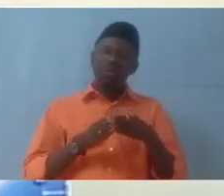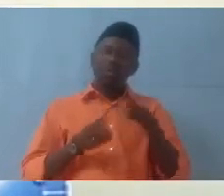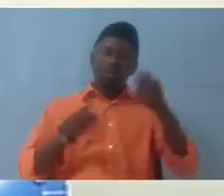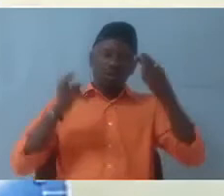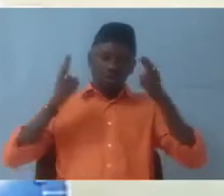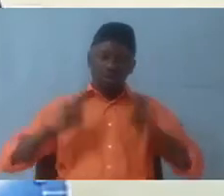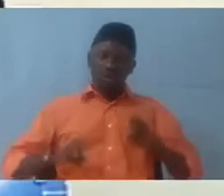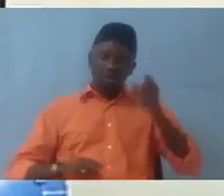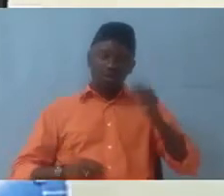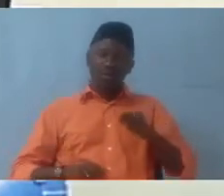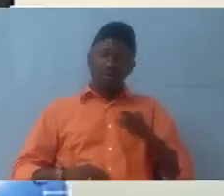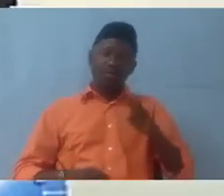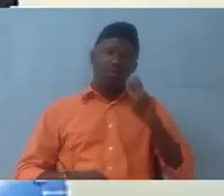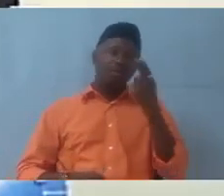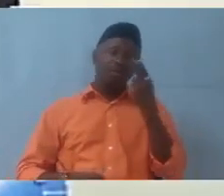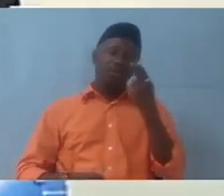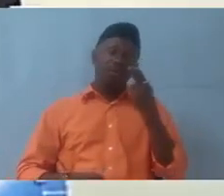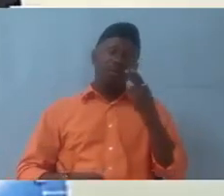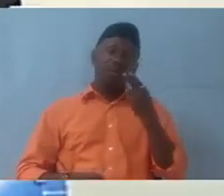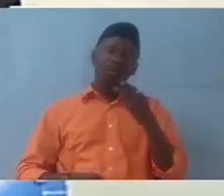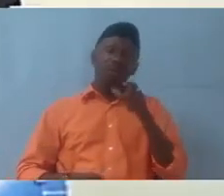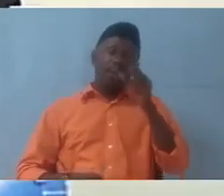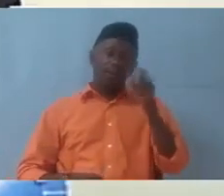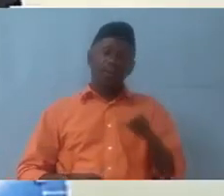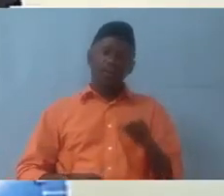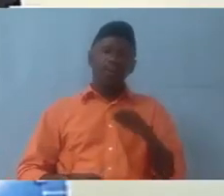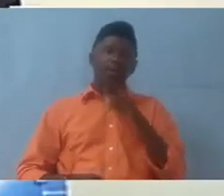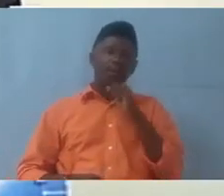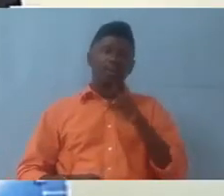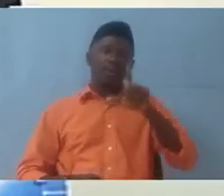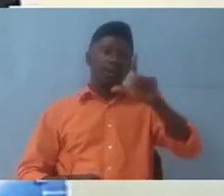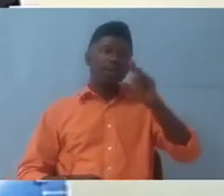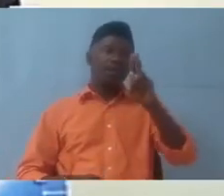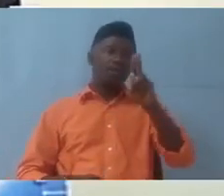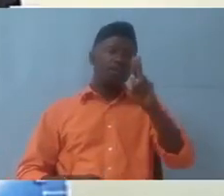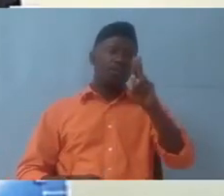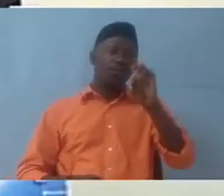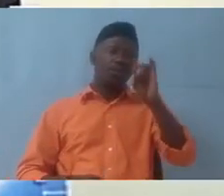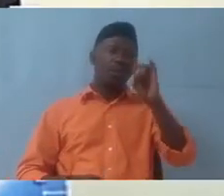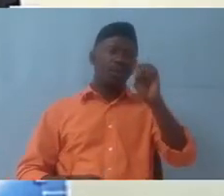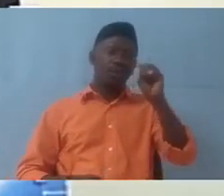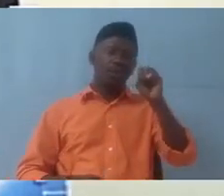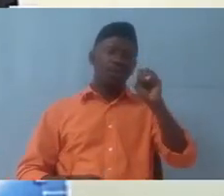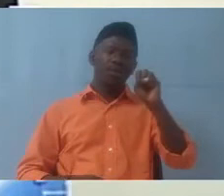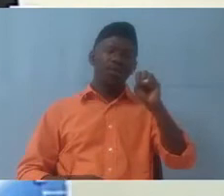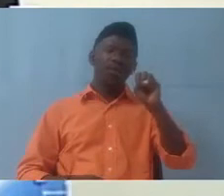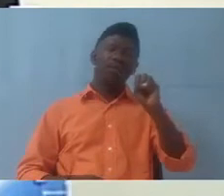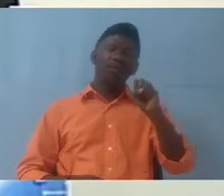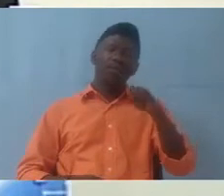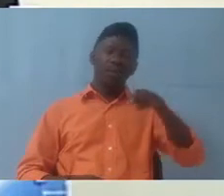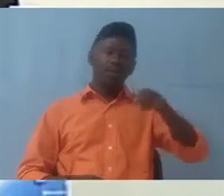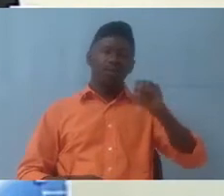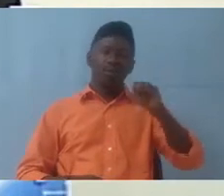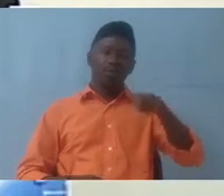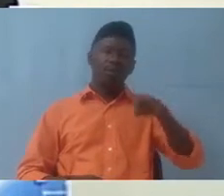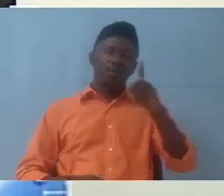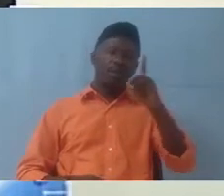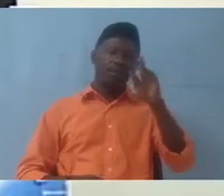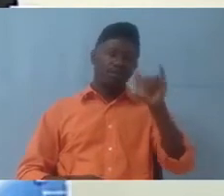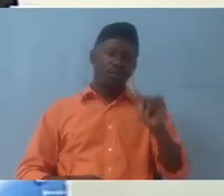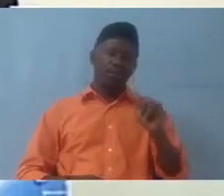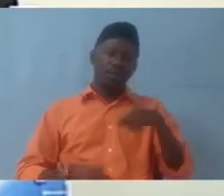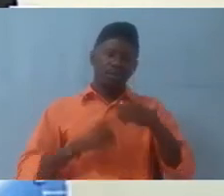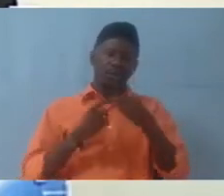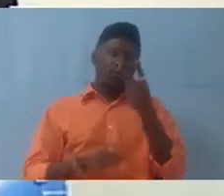for 3 good years. Nga xamne ni mané kon lawyer yi ki nga xamne ni bokone ci ñi tumal Louis Mendy ci ñaari at. So